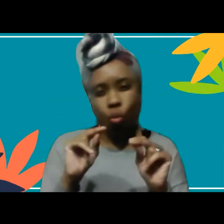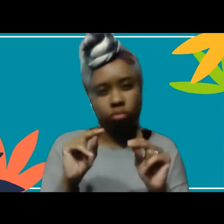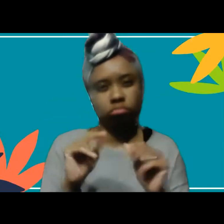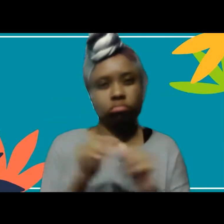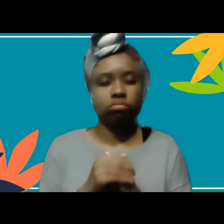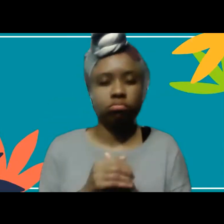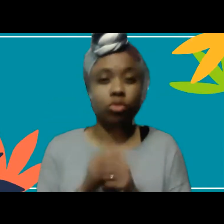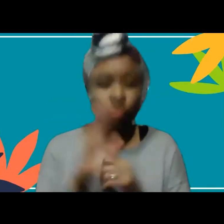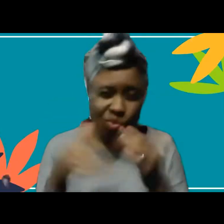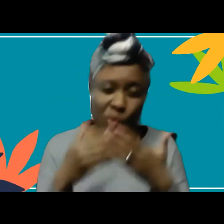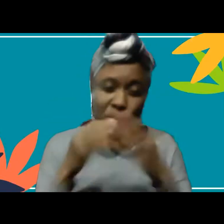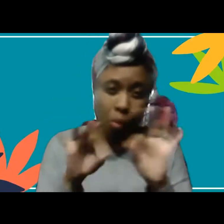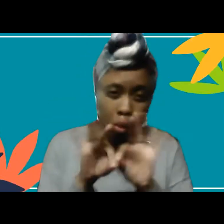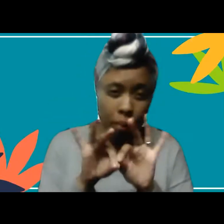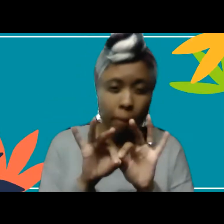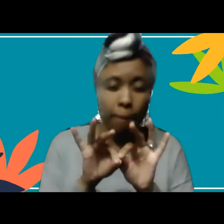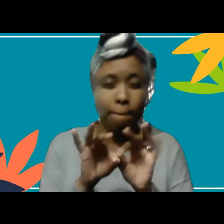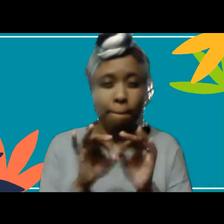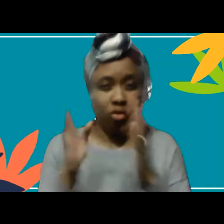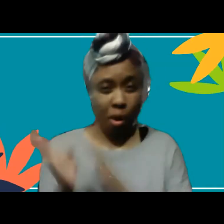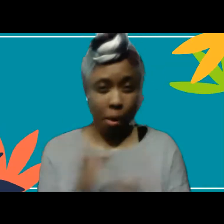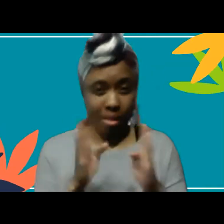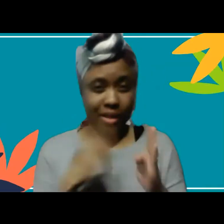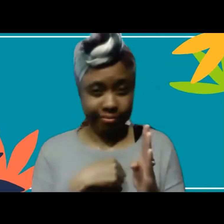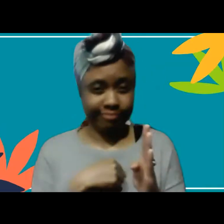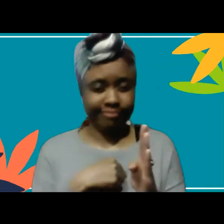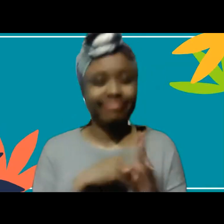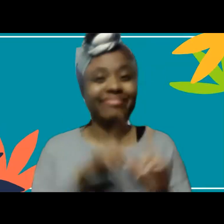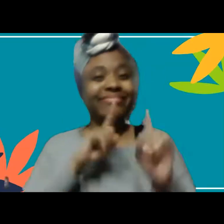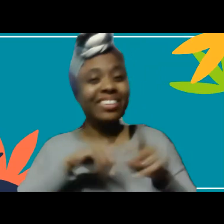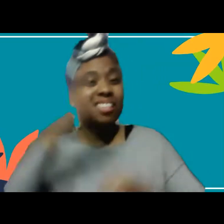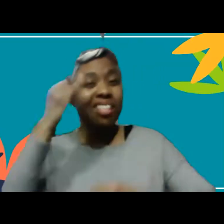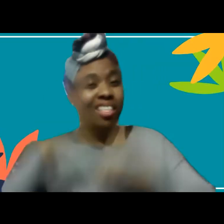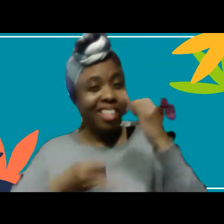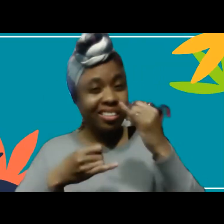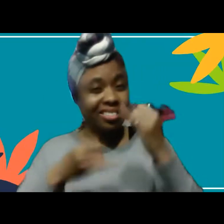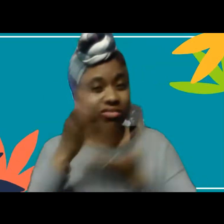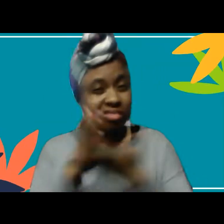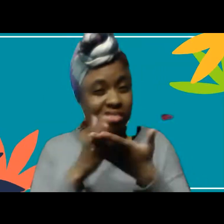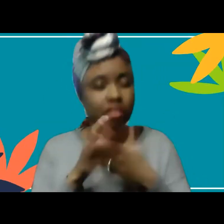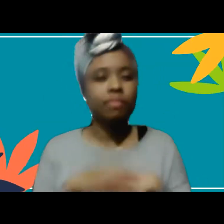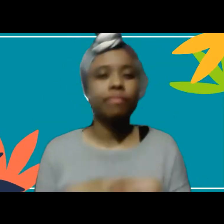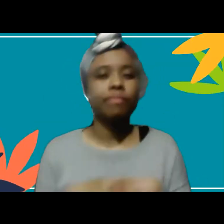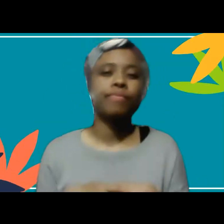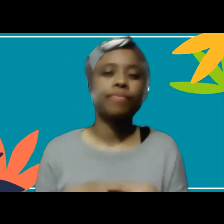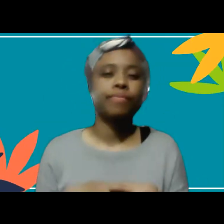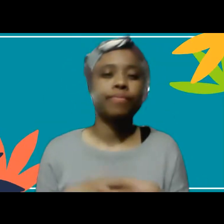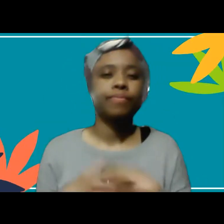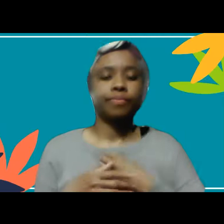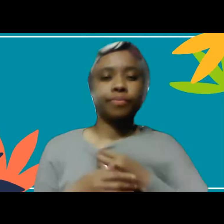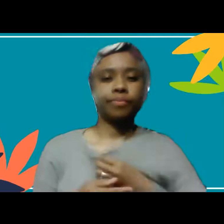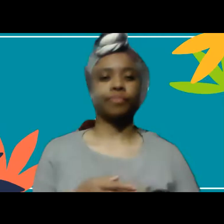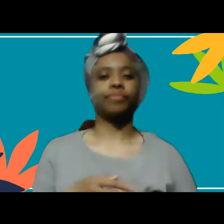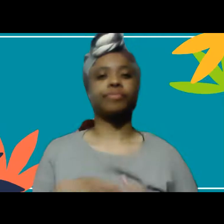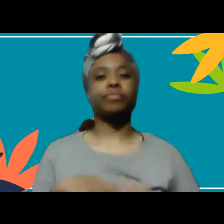plan. And to answer the last part, in terms of building, it was really important for